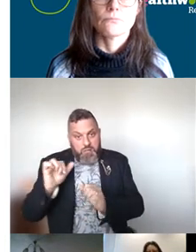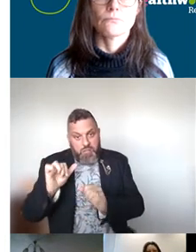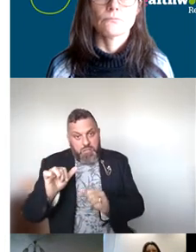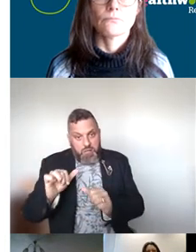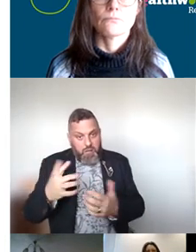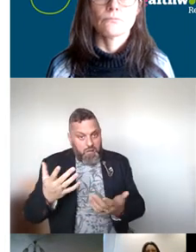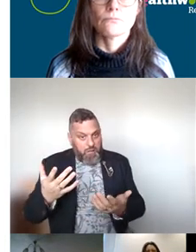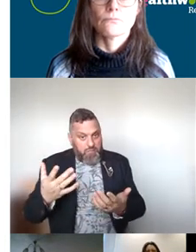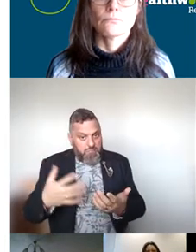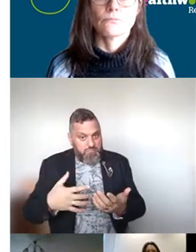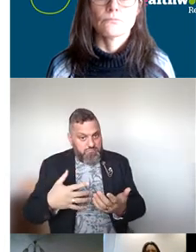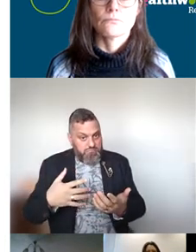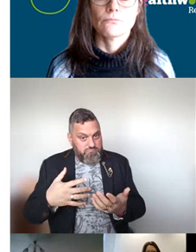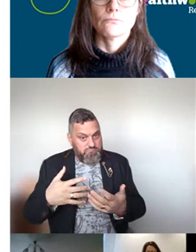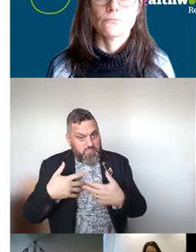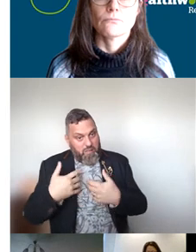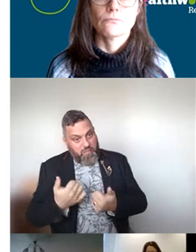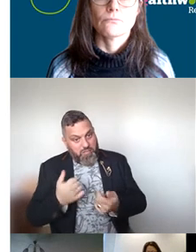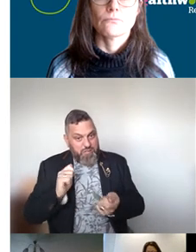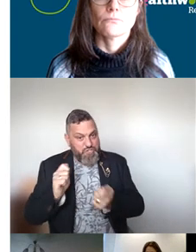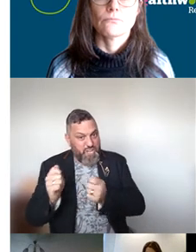face change.